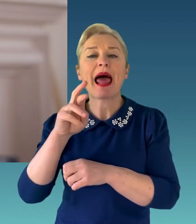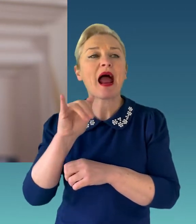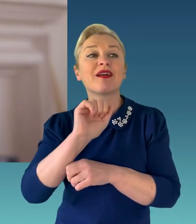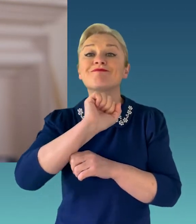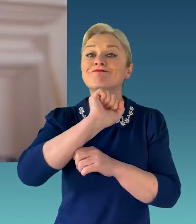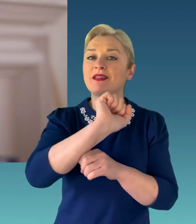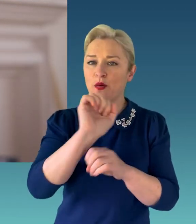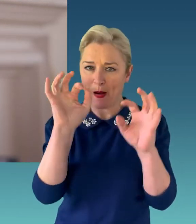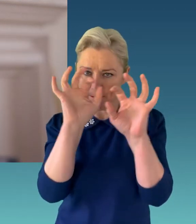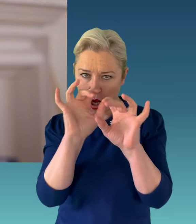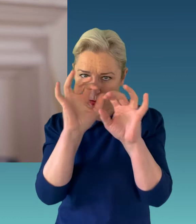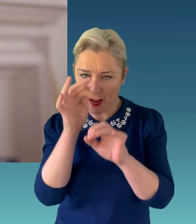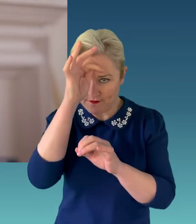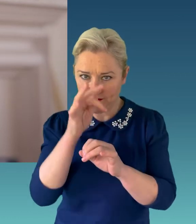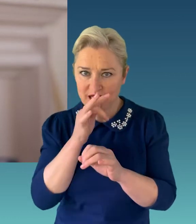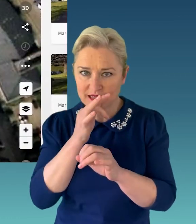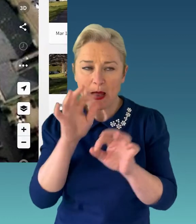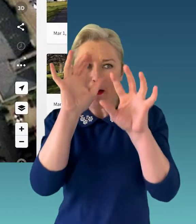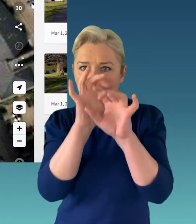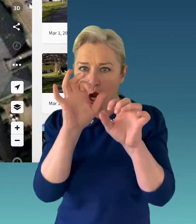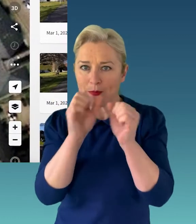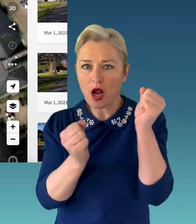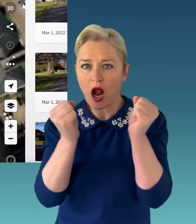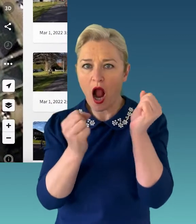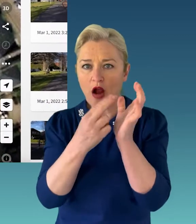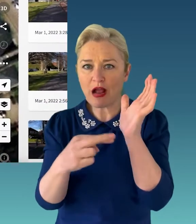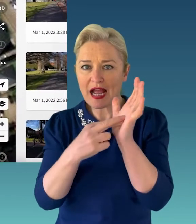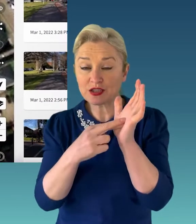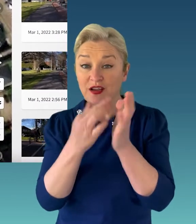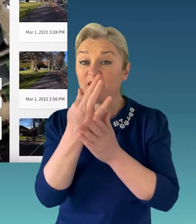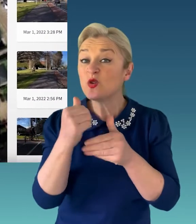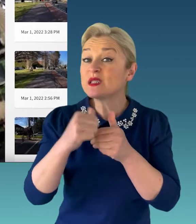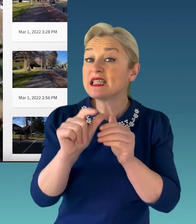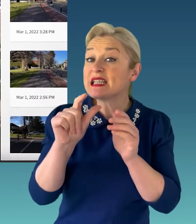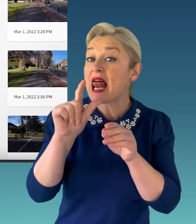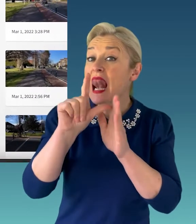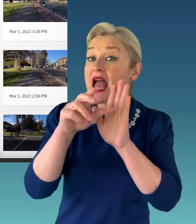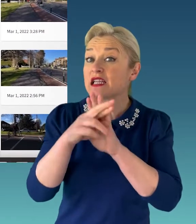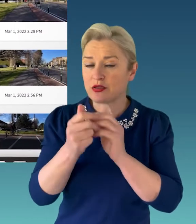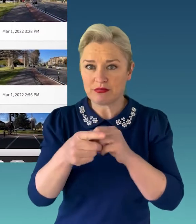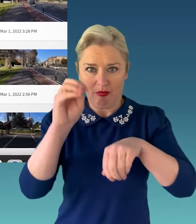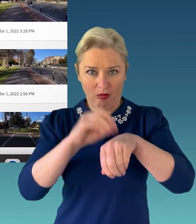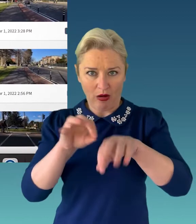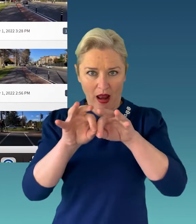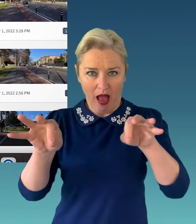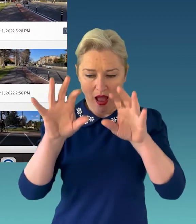a few days, they'll be available to view online. This allows you to view the images alongside a map showing